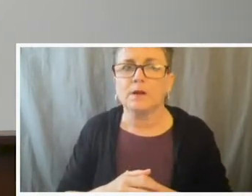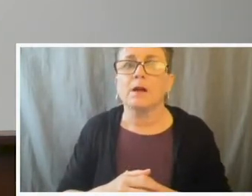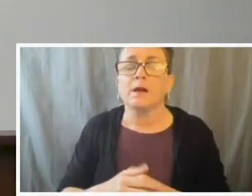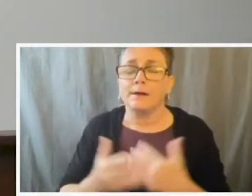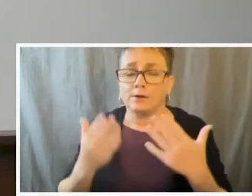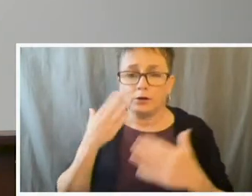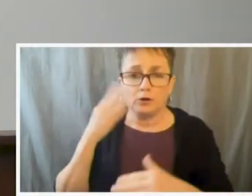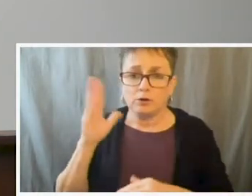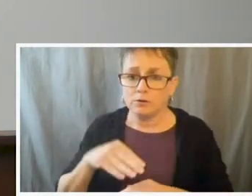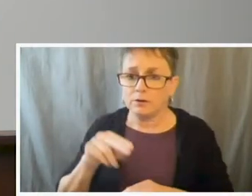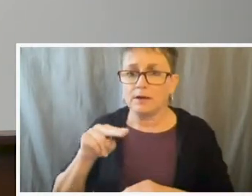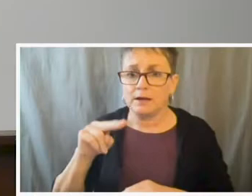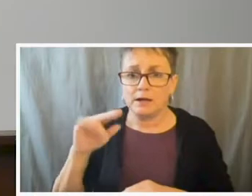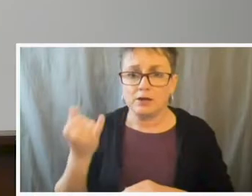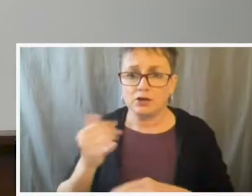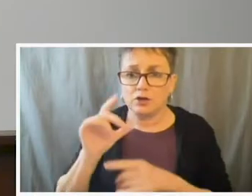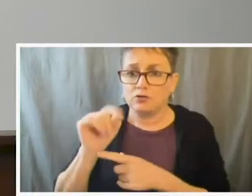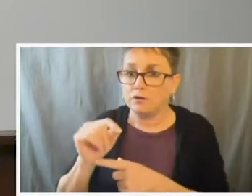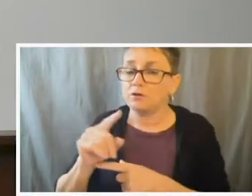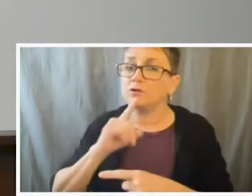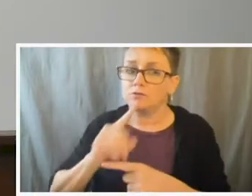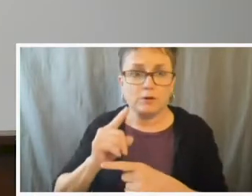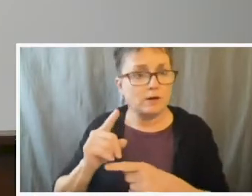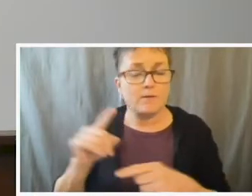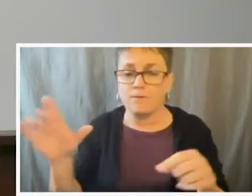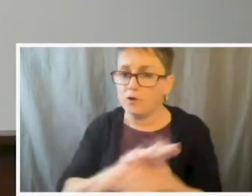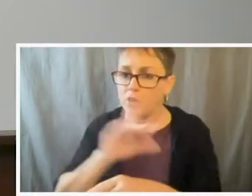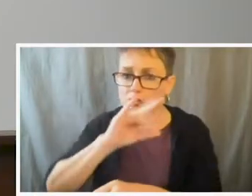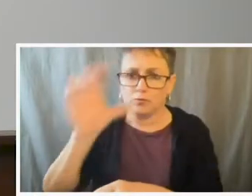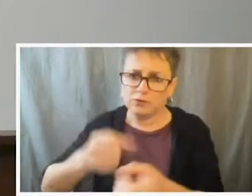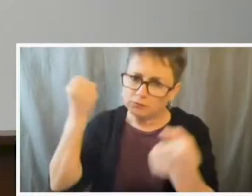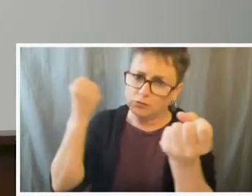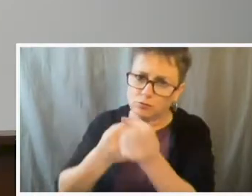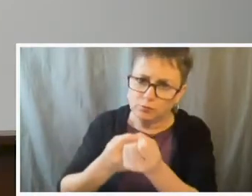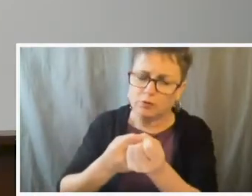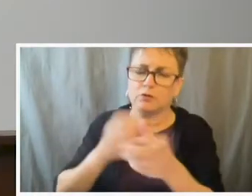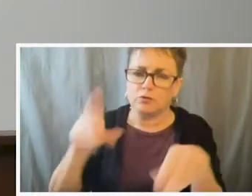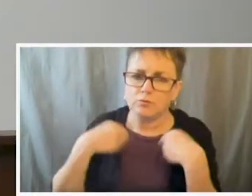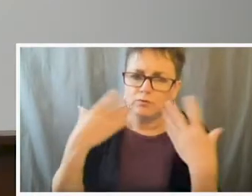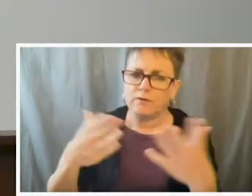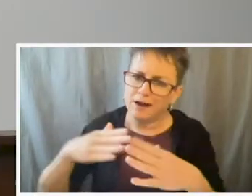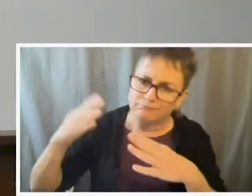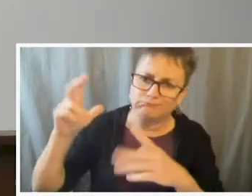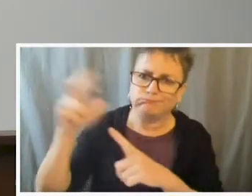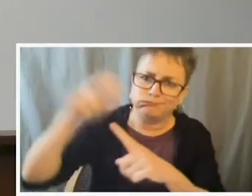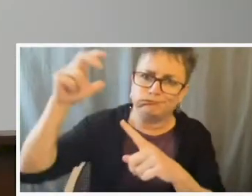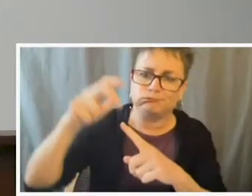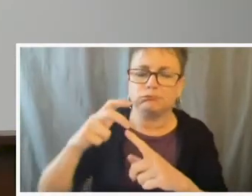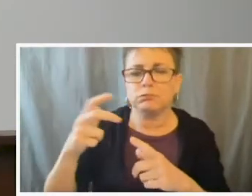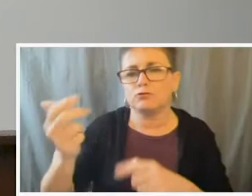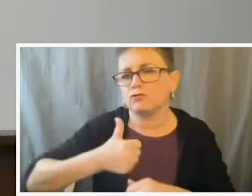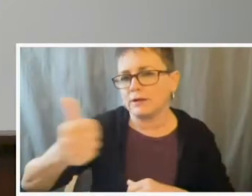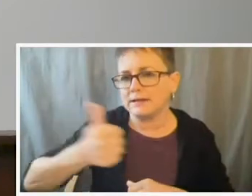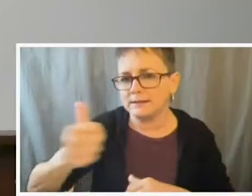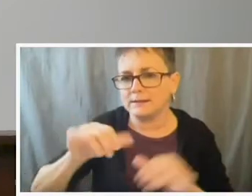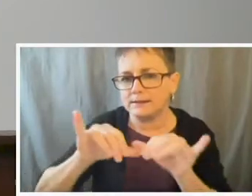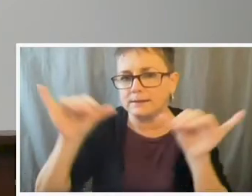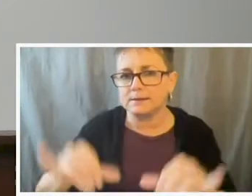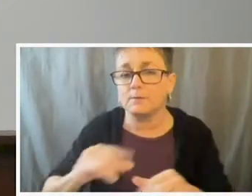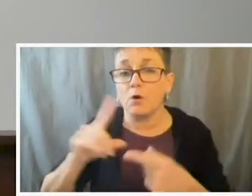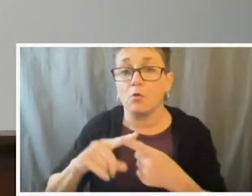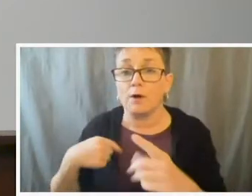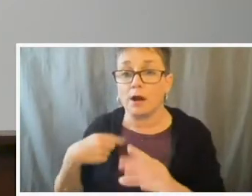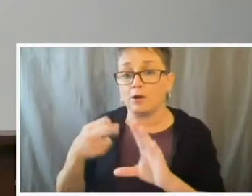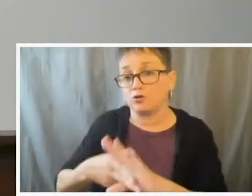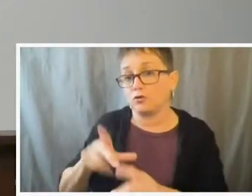when it comes to providing a fully accessible transit system. When I joined in New Jersey Transit in 2018, I think it's well known, we